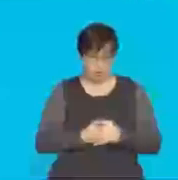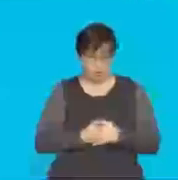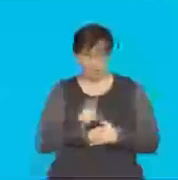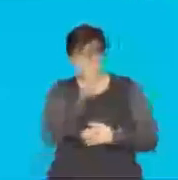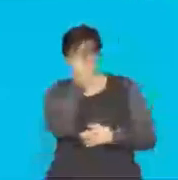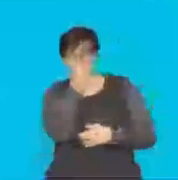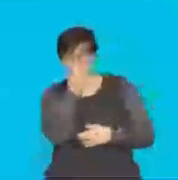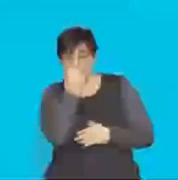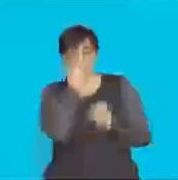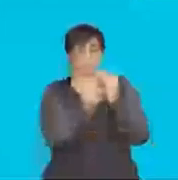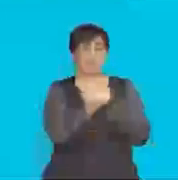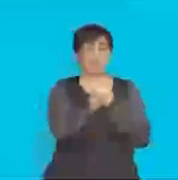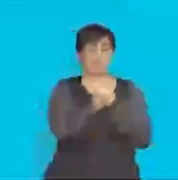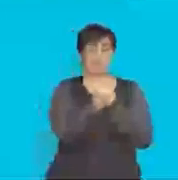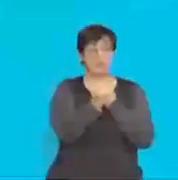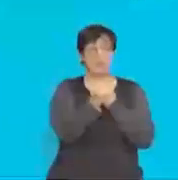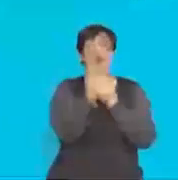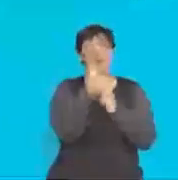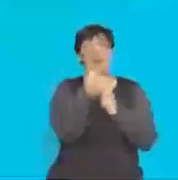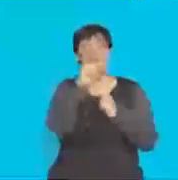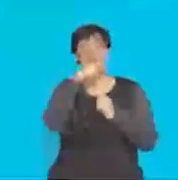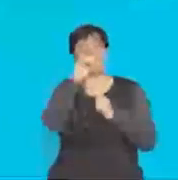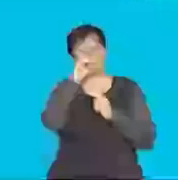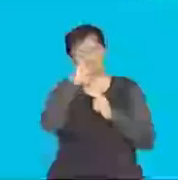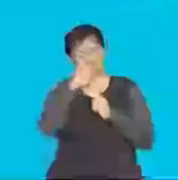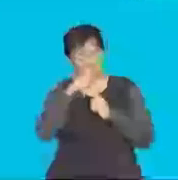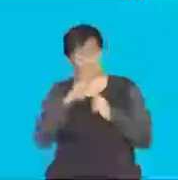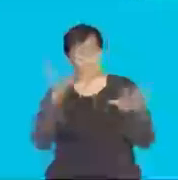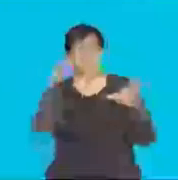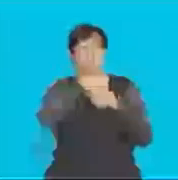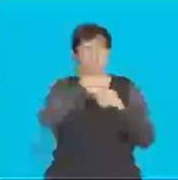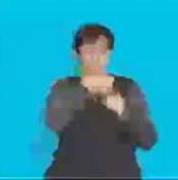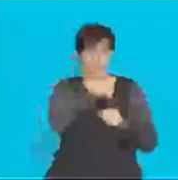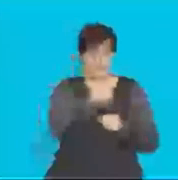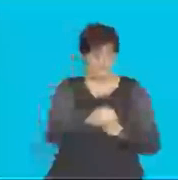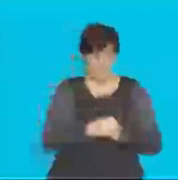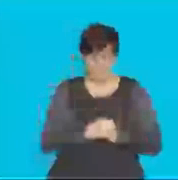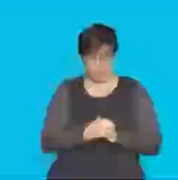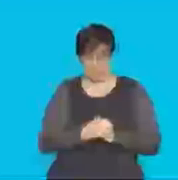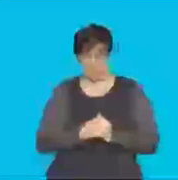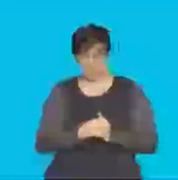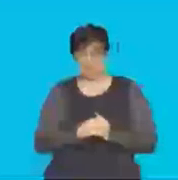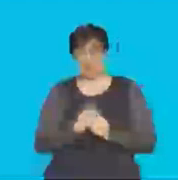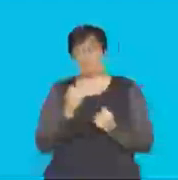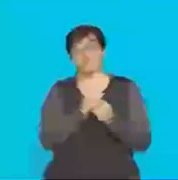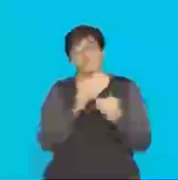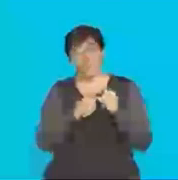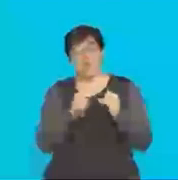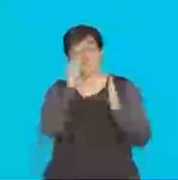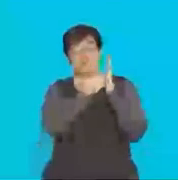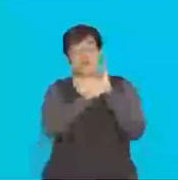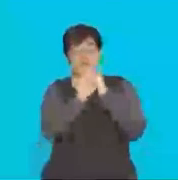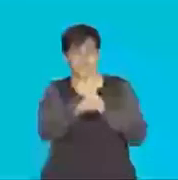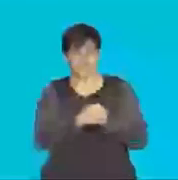understanding which individuals and their genotypes that are involved in this. So there are two crosses, and I'm going to try and write that down. So